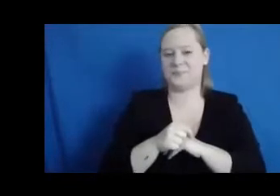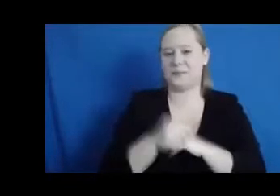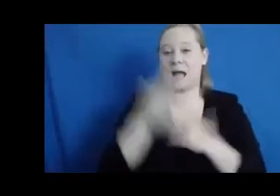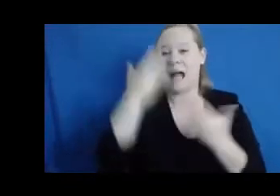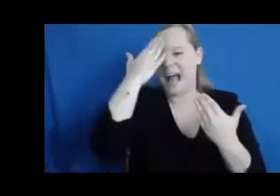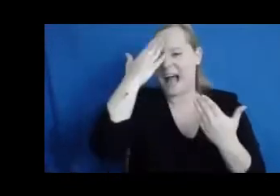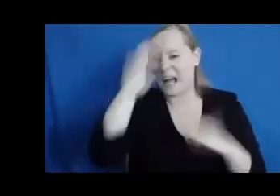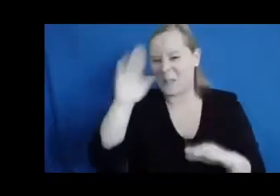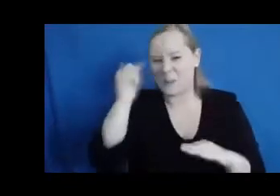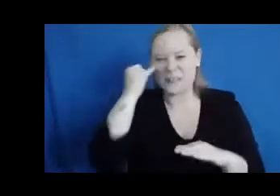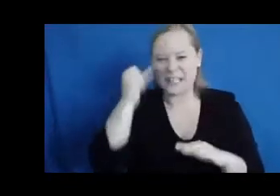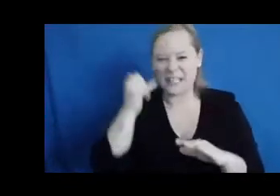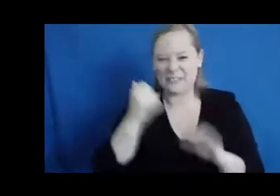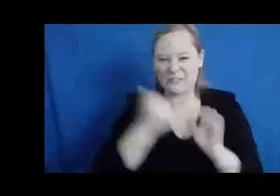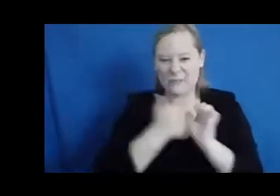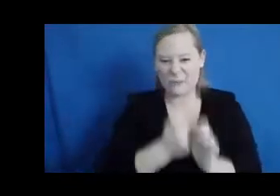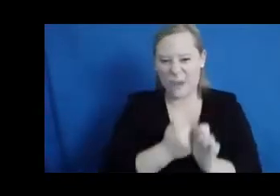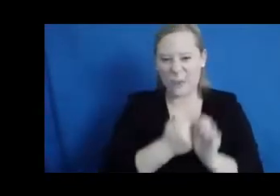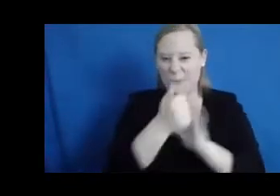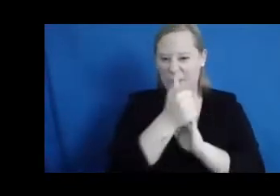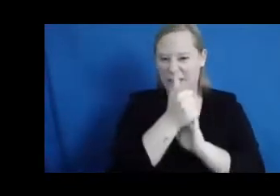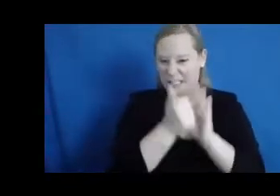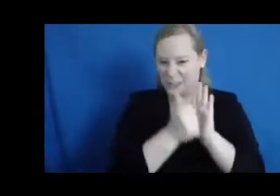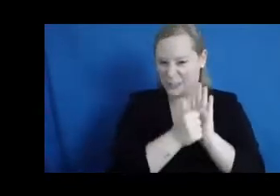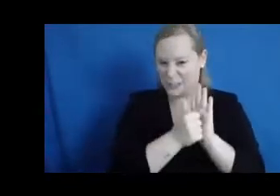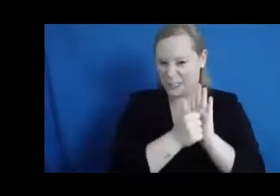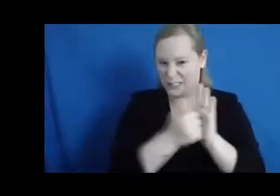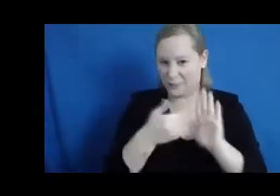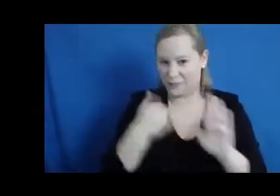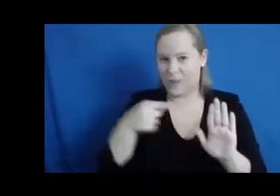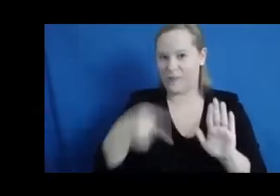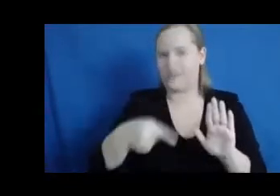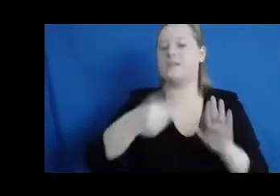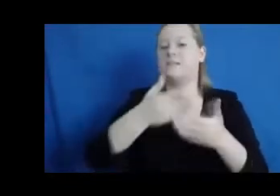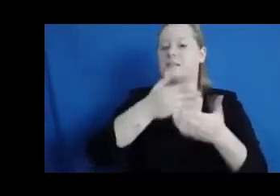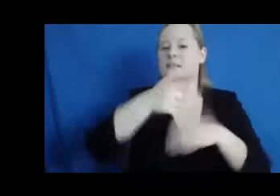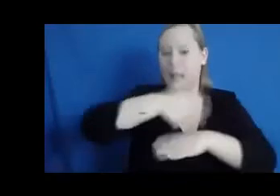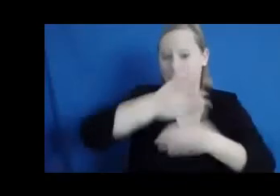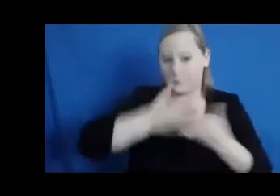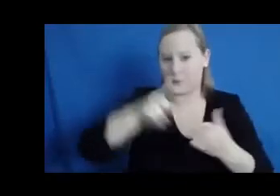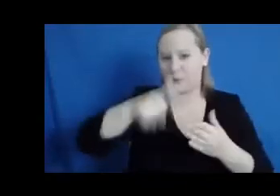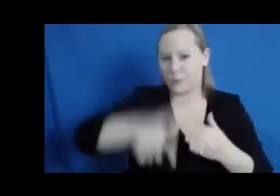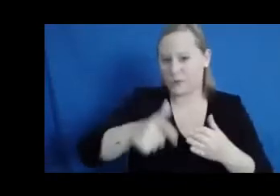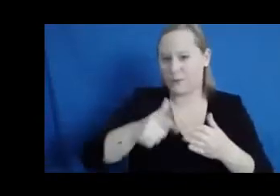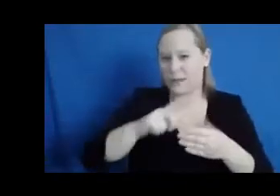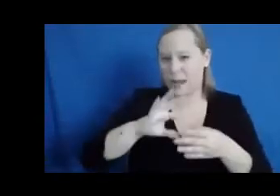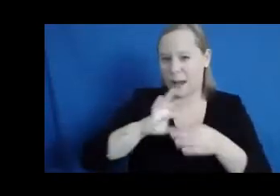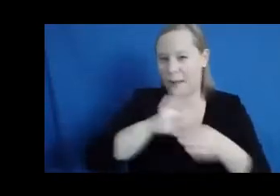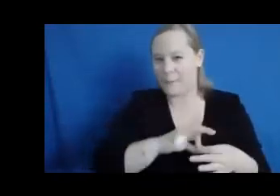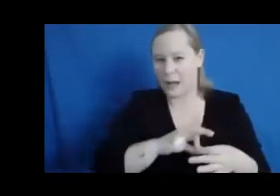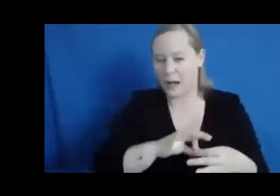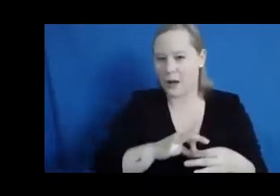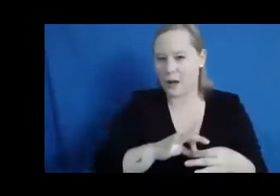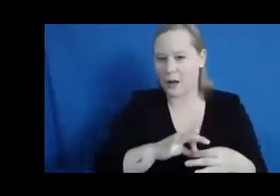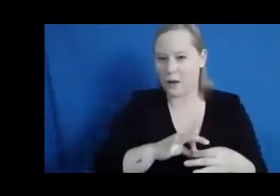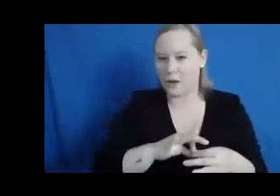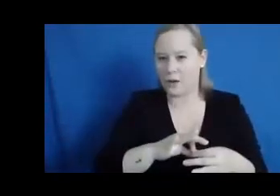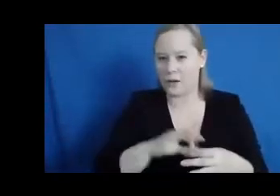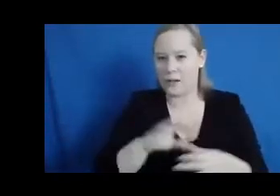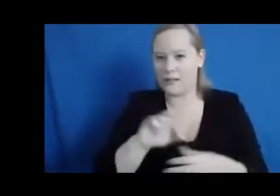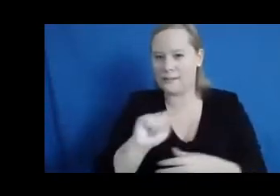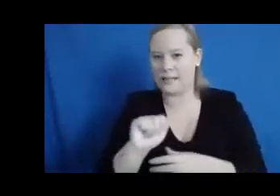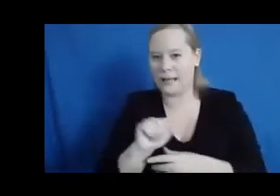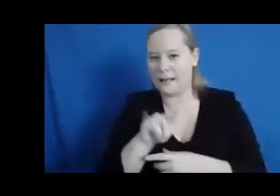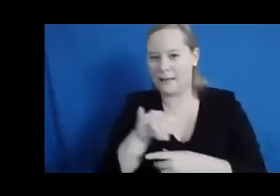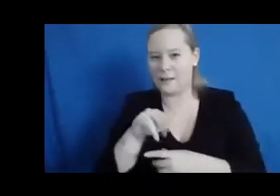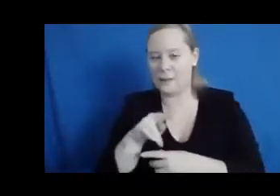was following the agenda closely, but this slot was supposed to be a presentation by Talon Newton.